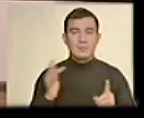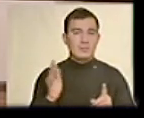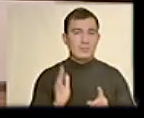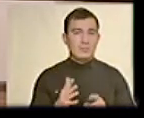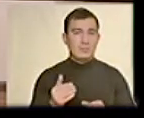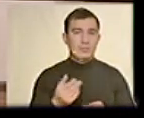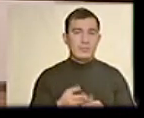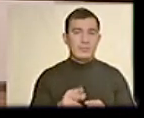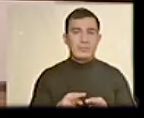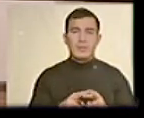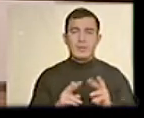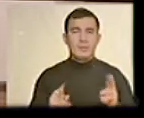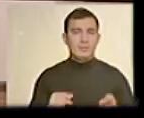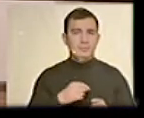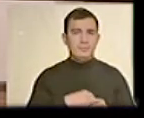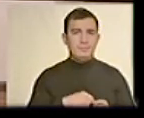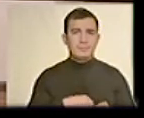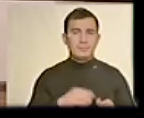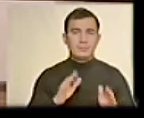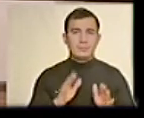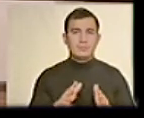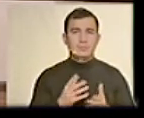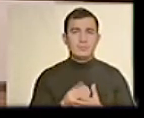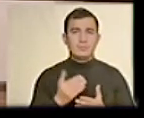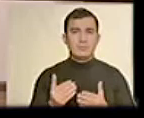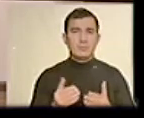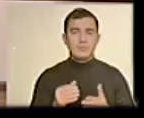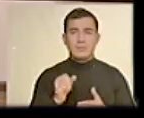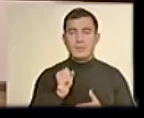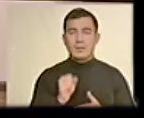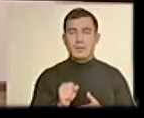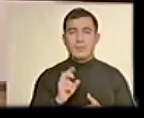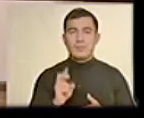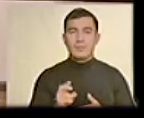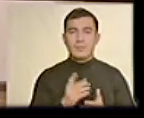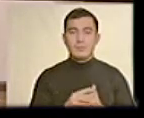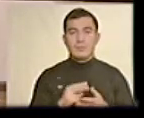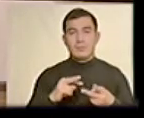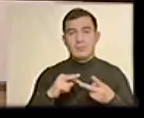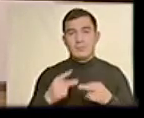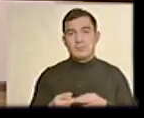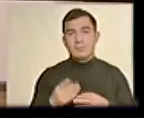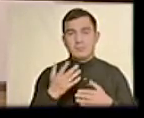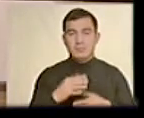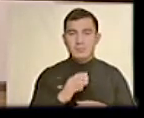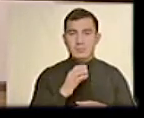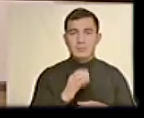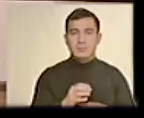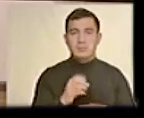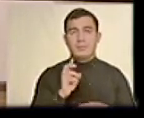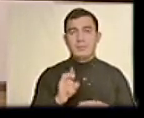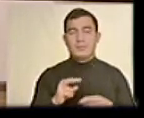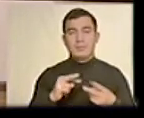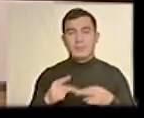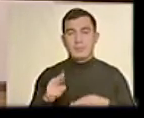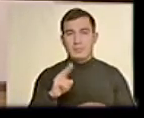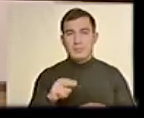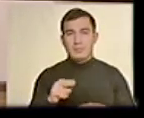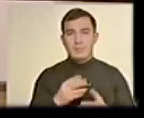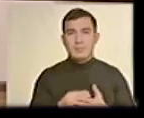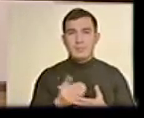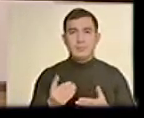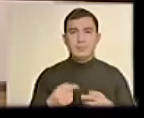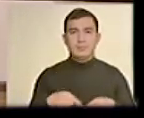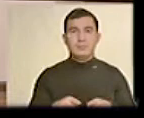formulamiz o'zginasi, faqatgina a va b larni o'rnida c va d turibdi. Demak, shu formulaga asosan mana